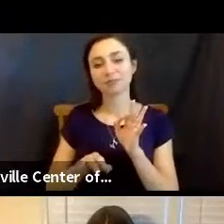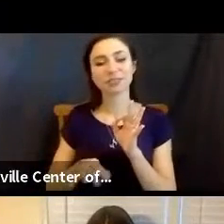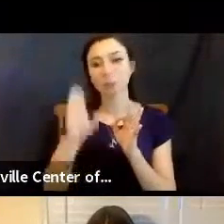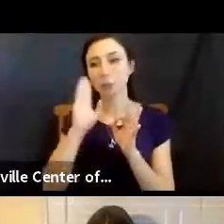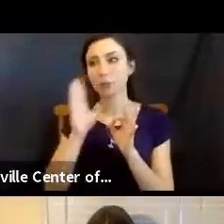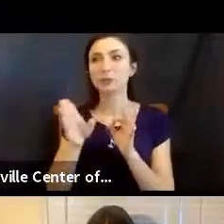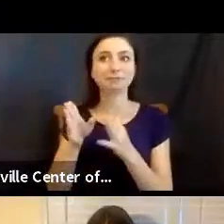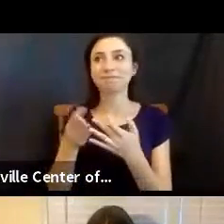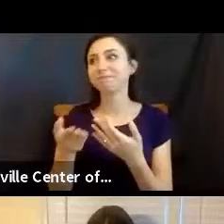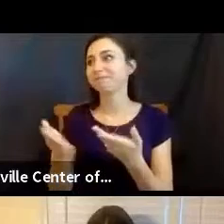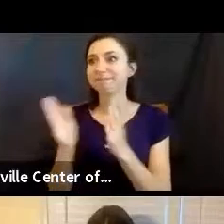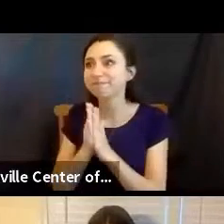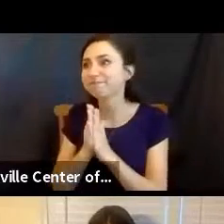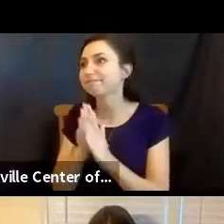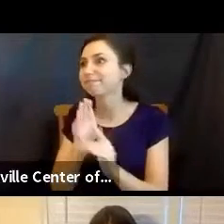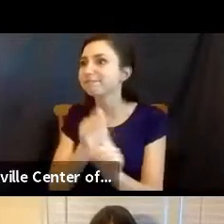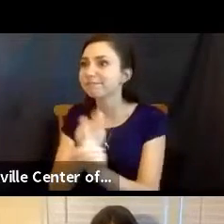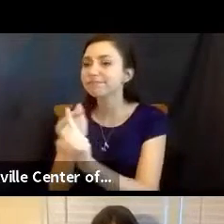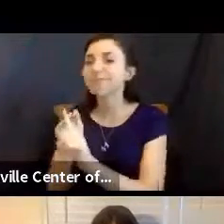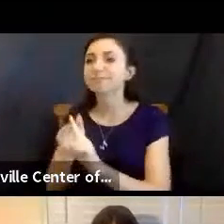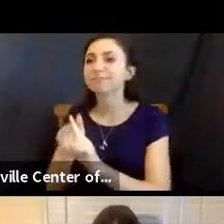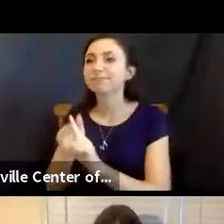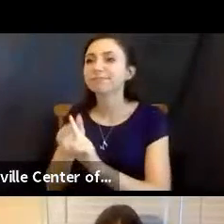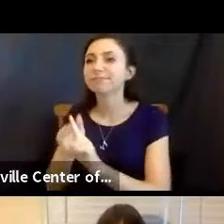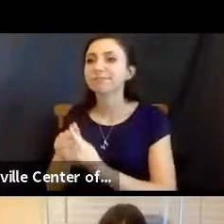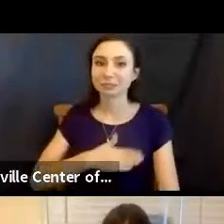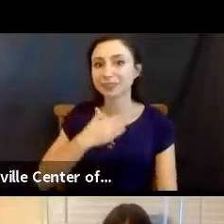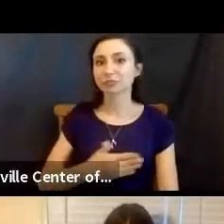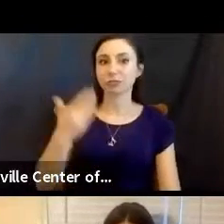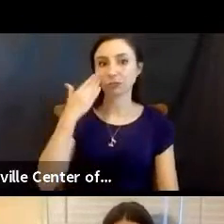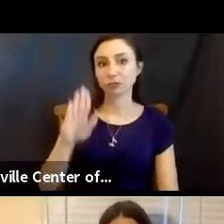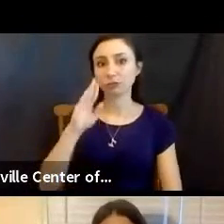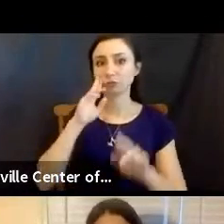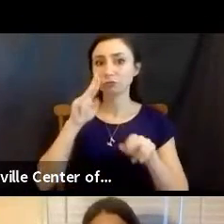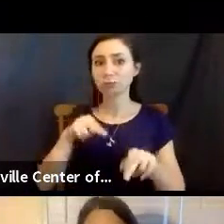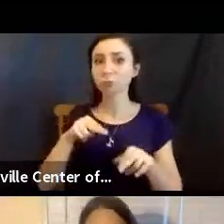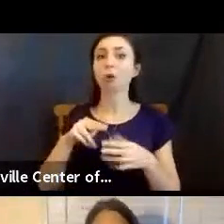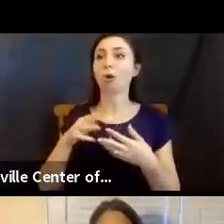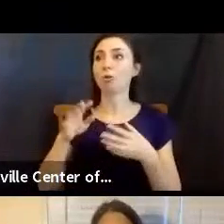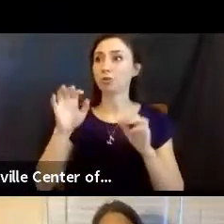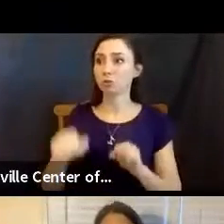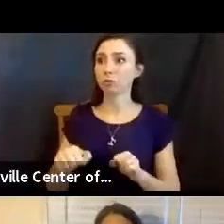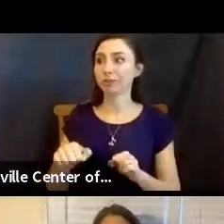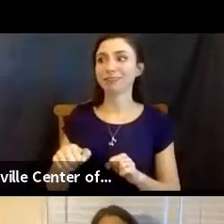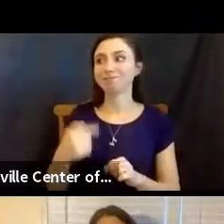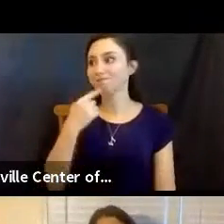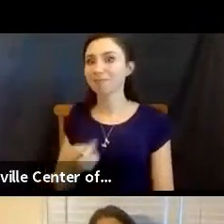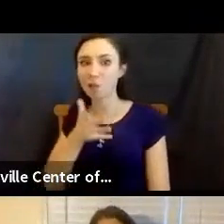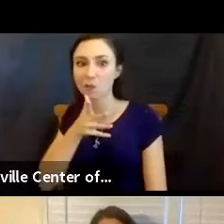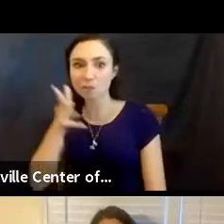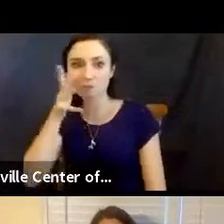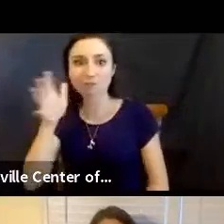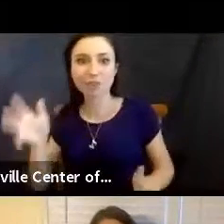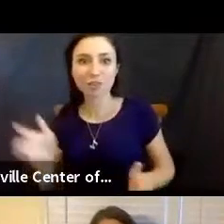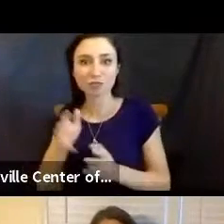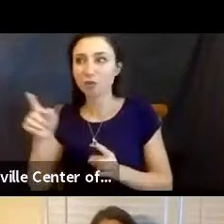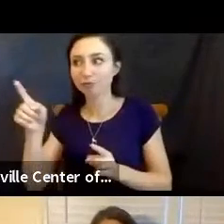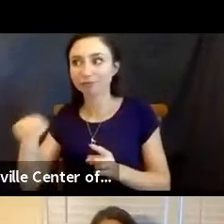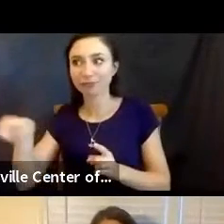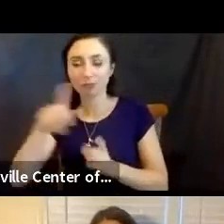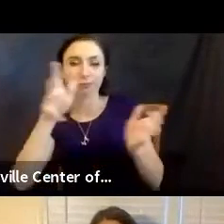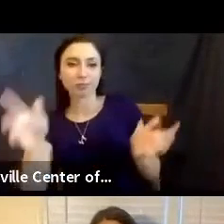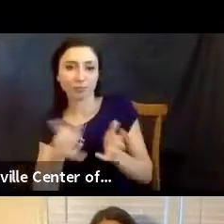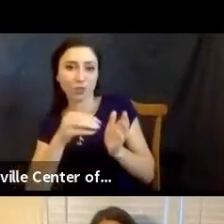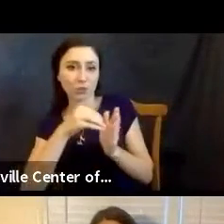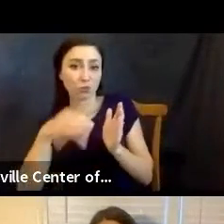appeal to the students to know what the results are and appeal to their parents as well to encourage them to have the testing done before